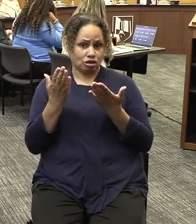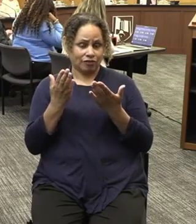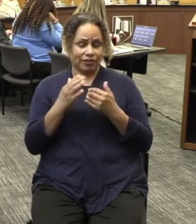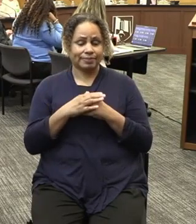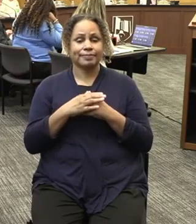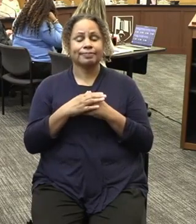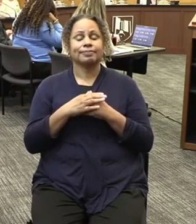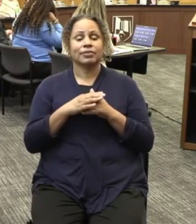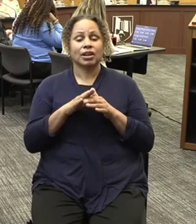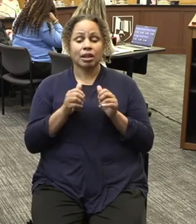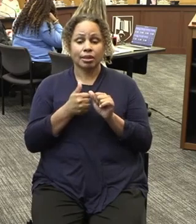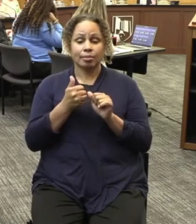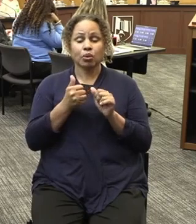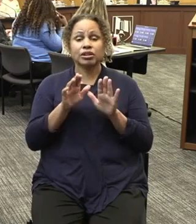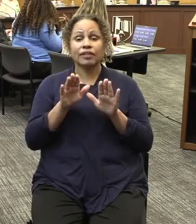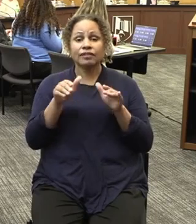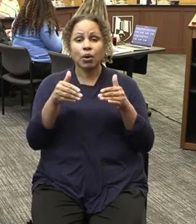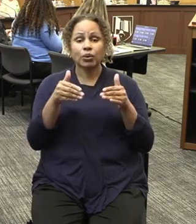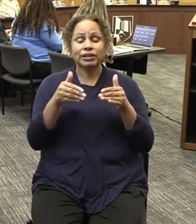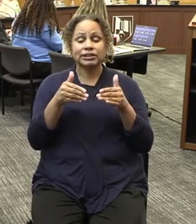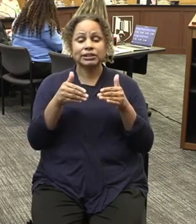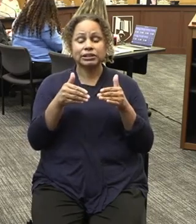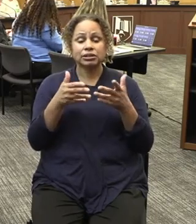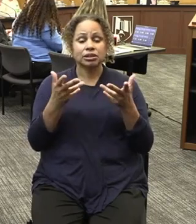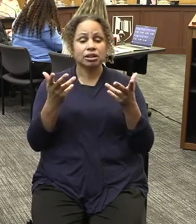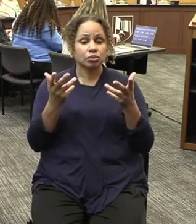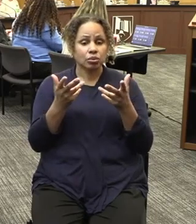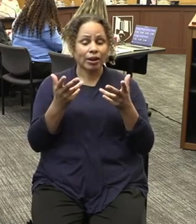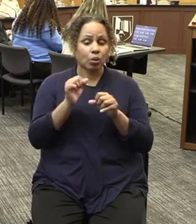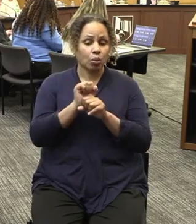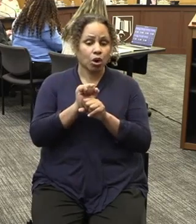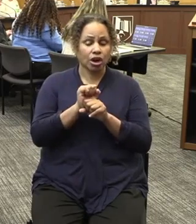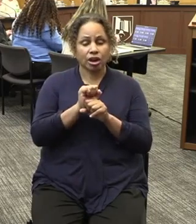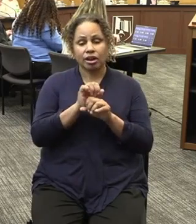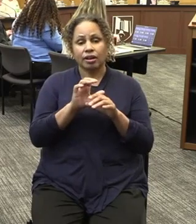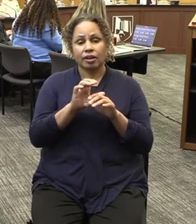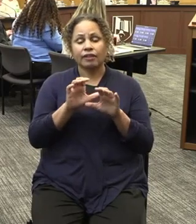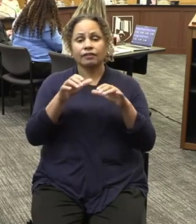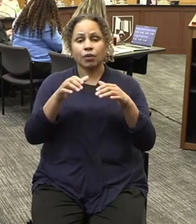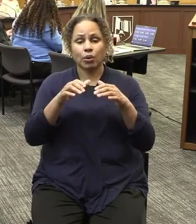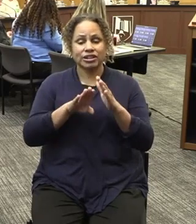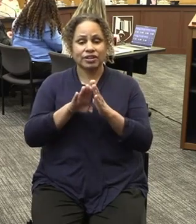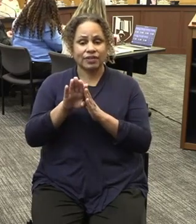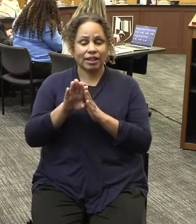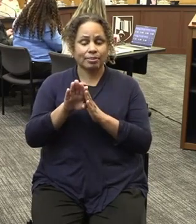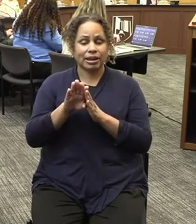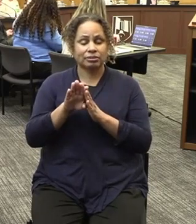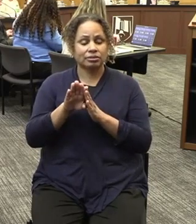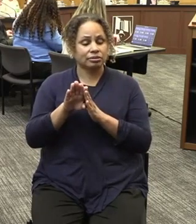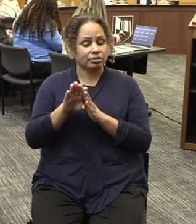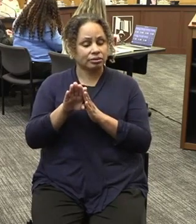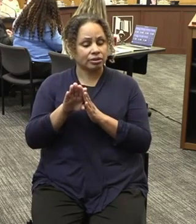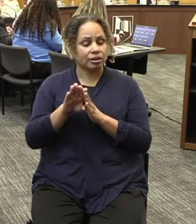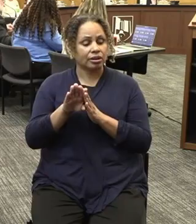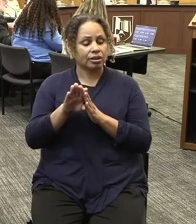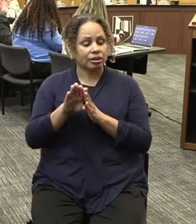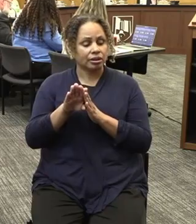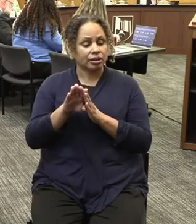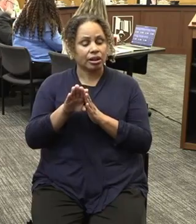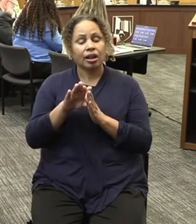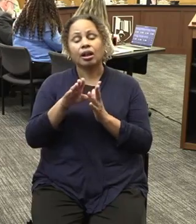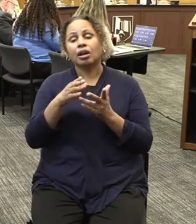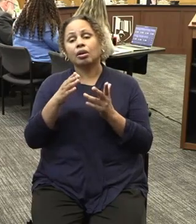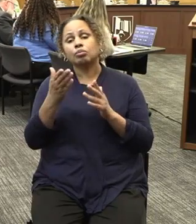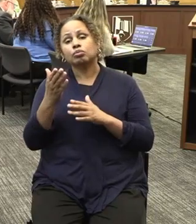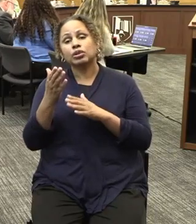conference was workforce development. Presenters highlighted the growing demand for skilled workers in manufacturing, healthcare,